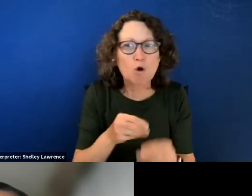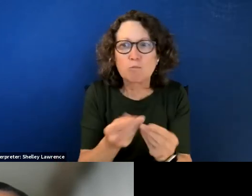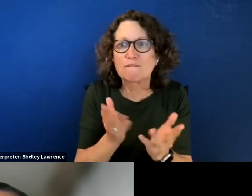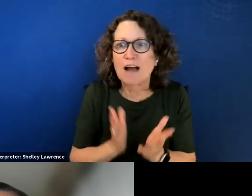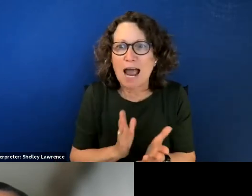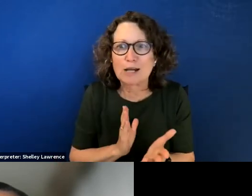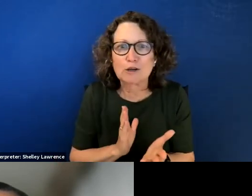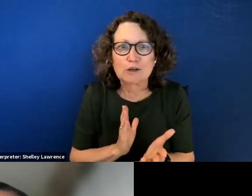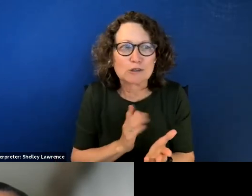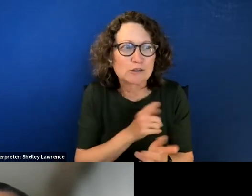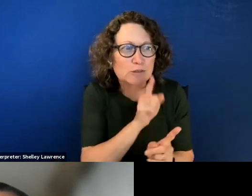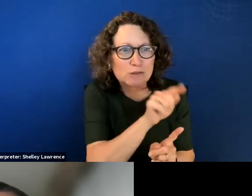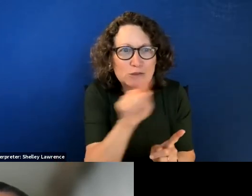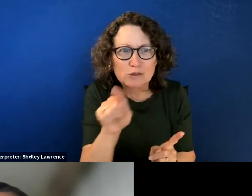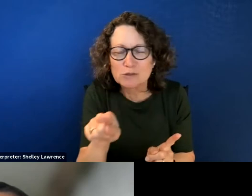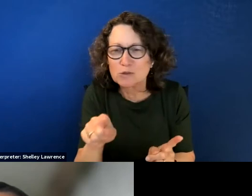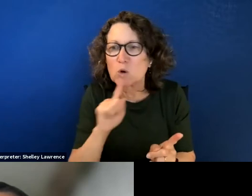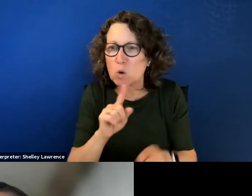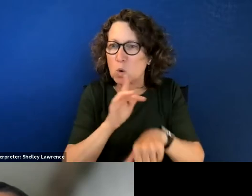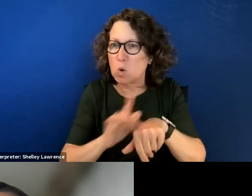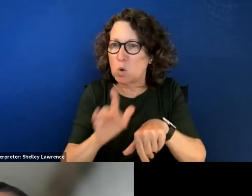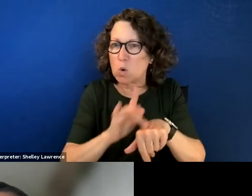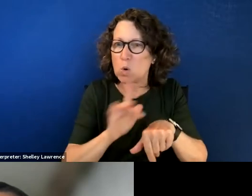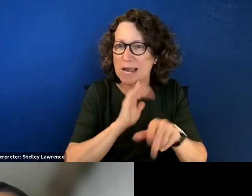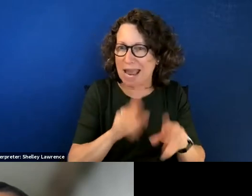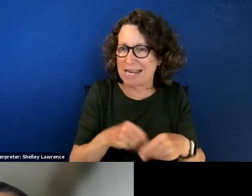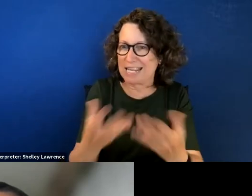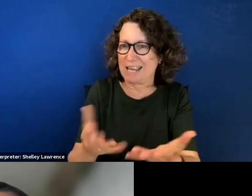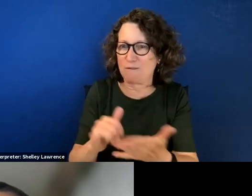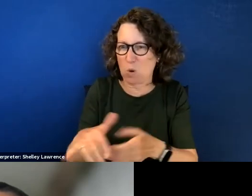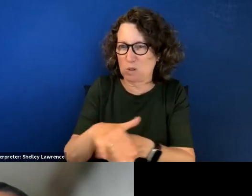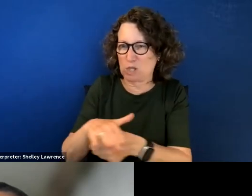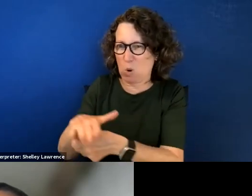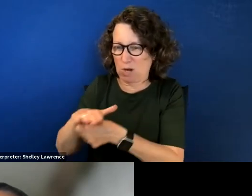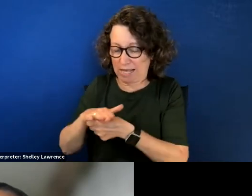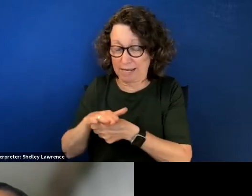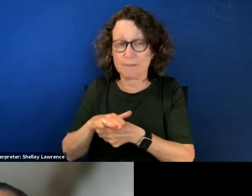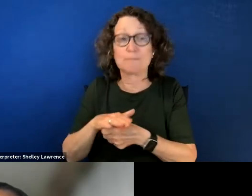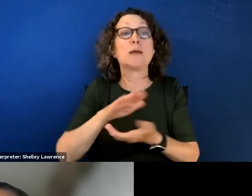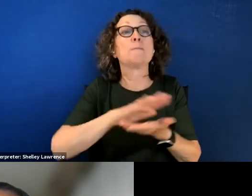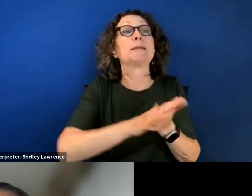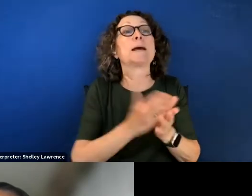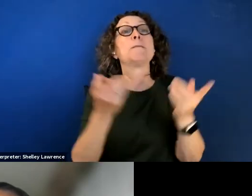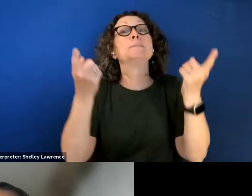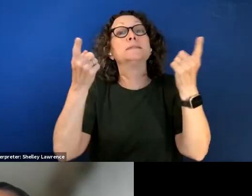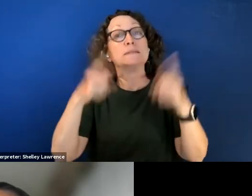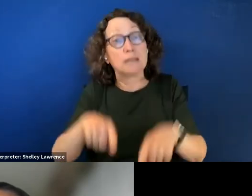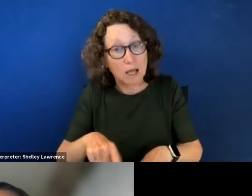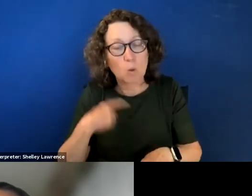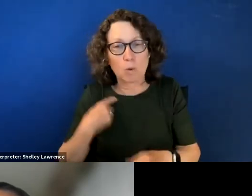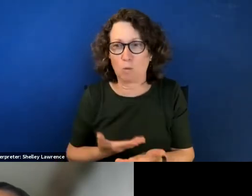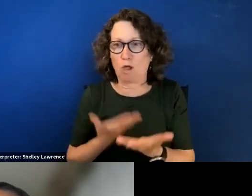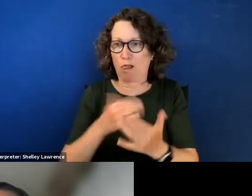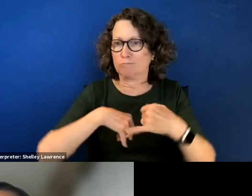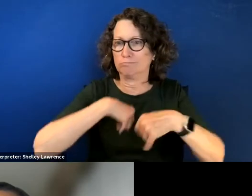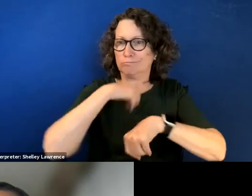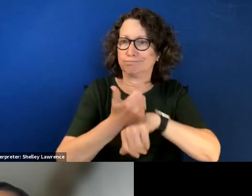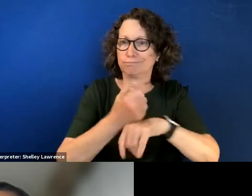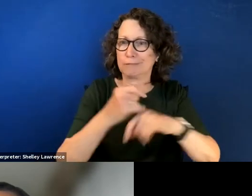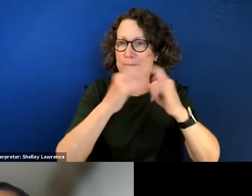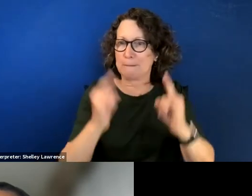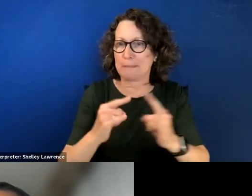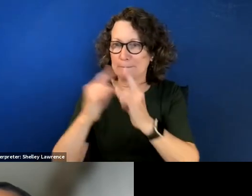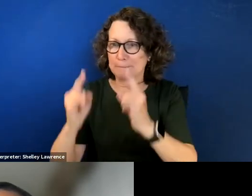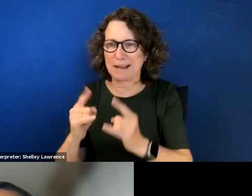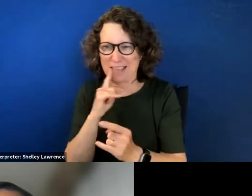providers who are available to provide those locally. So when that becomes available, we will offer them. So that's